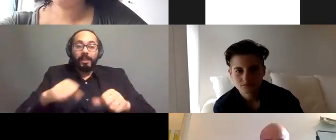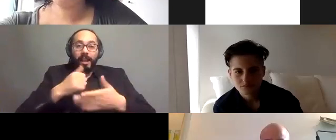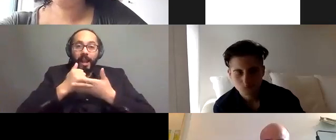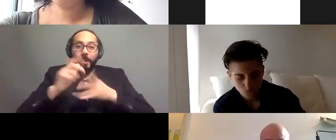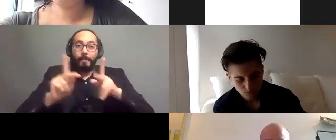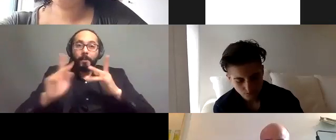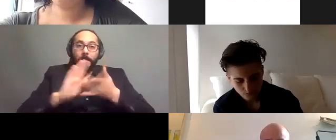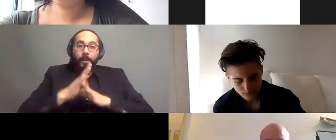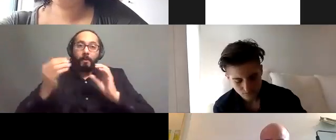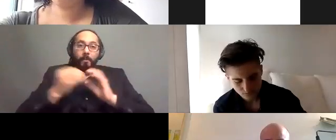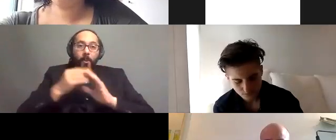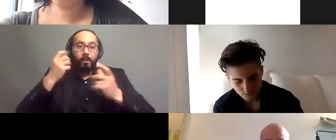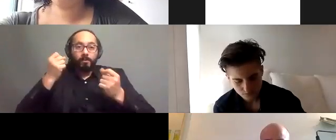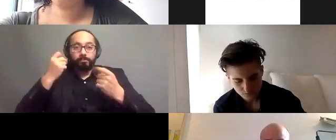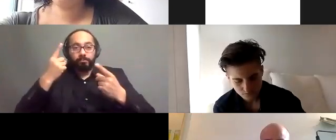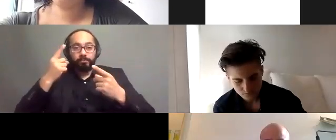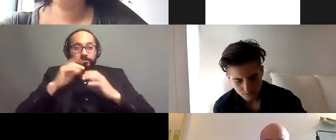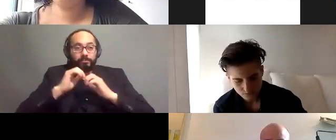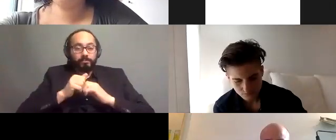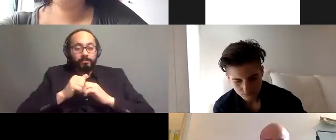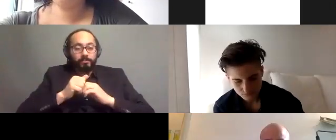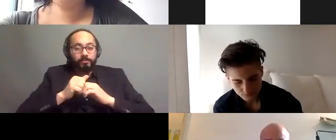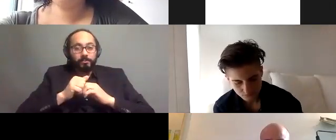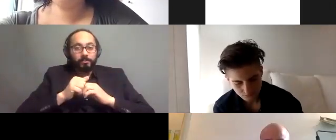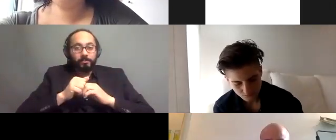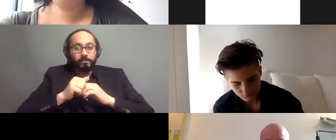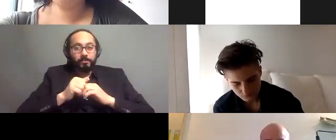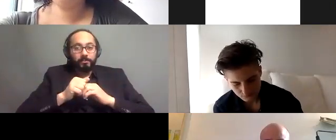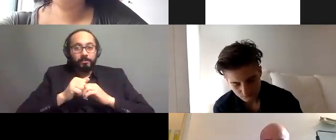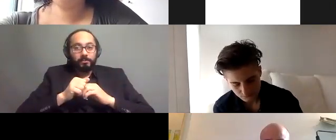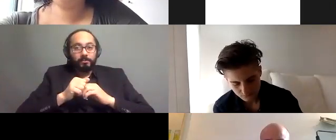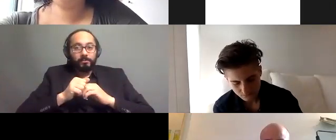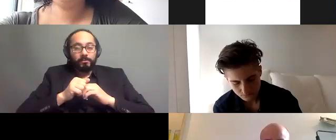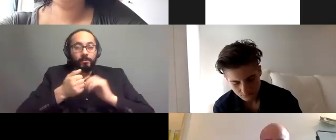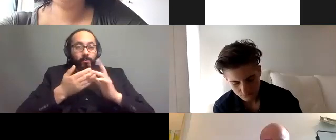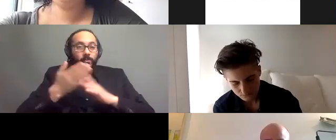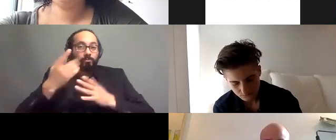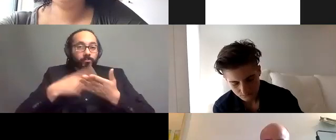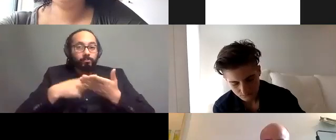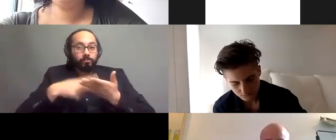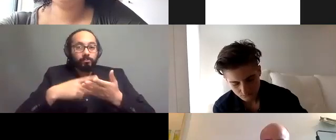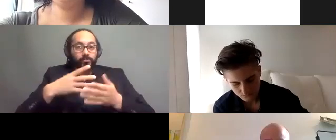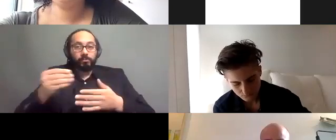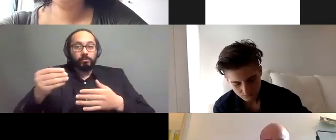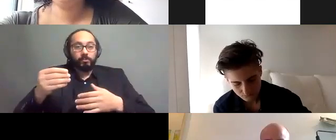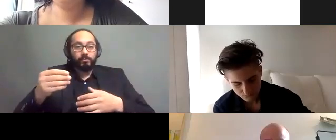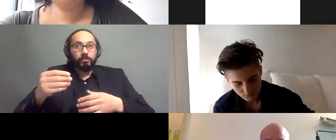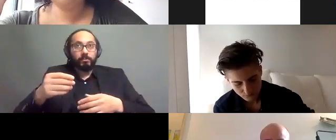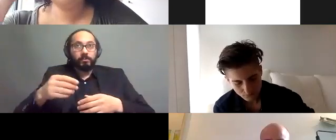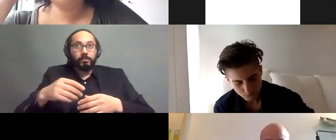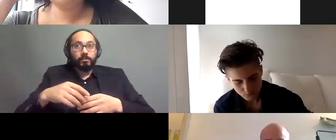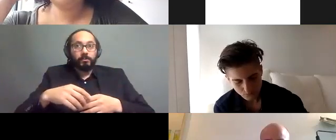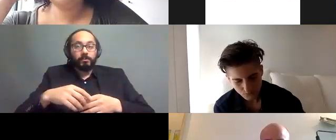empathetic, win people over through conversation and sweets or?